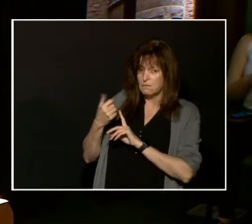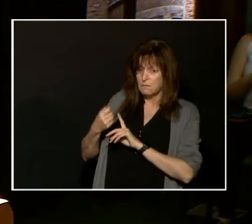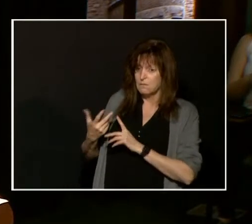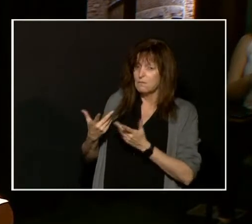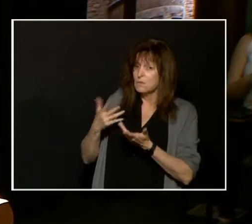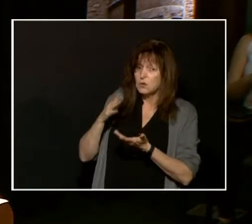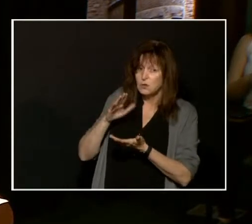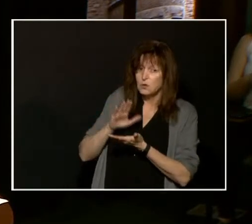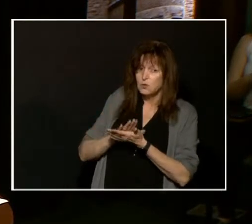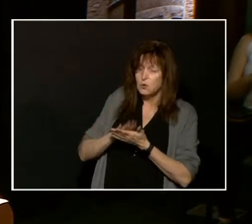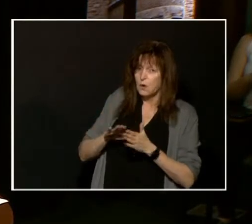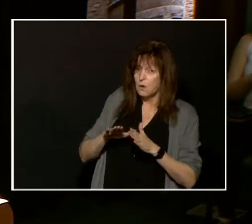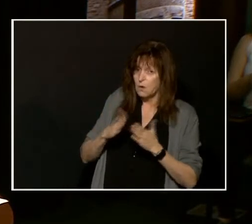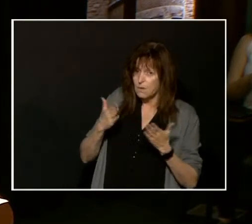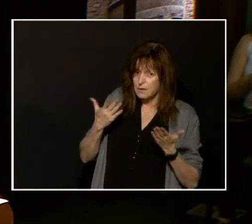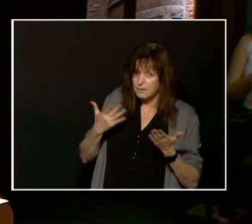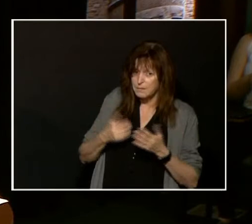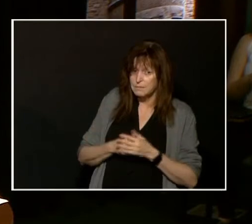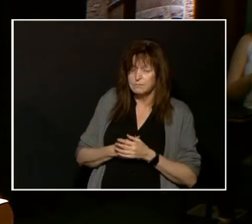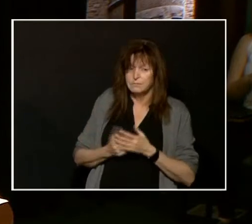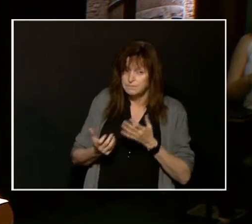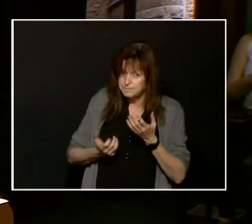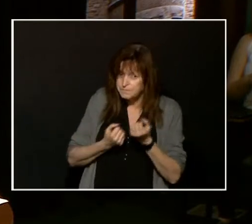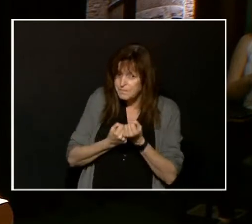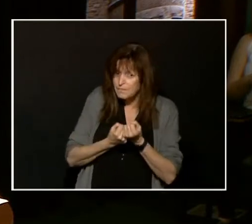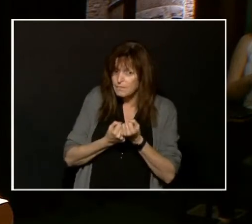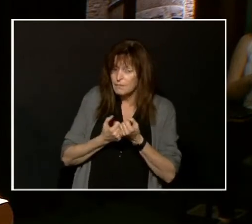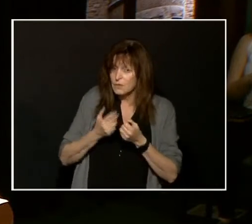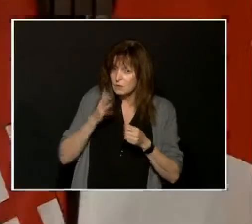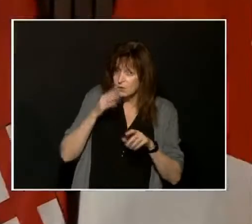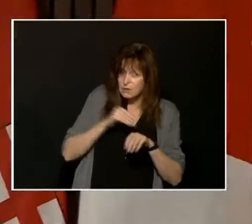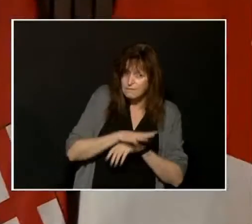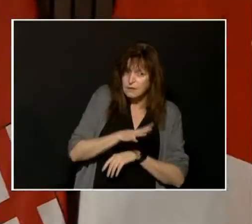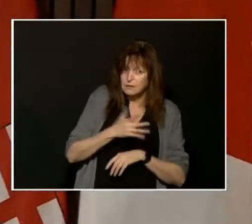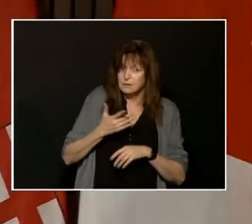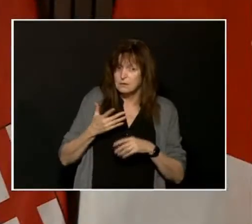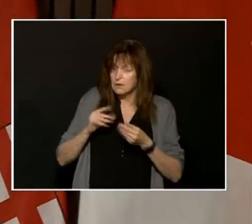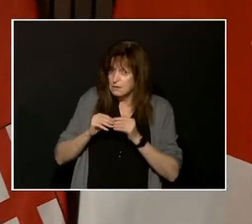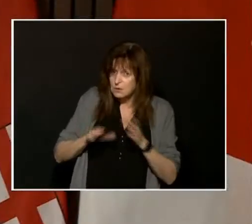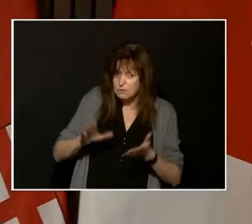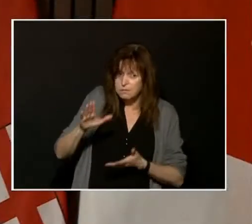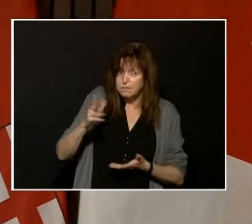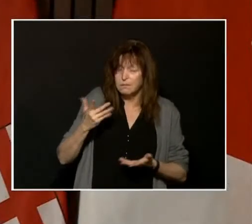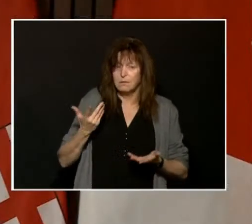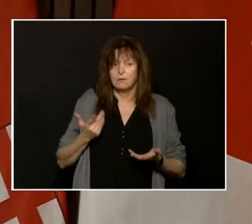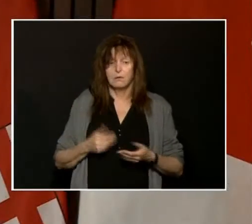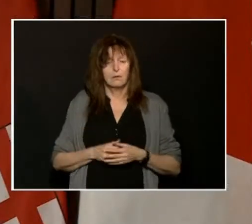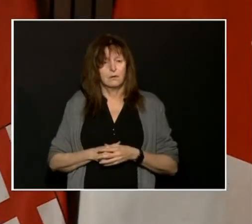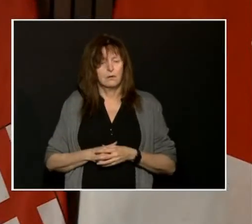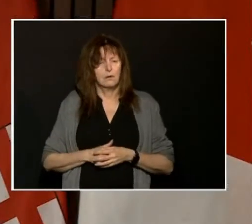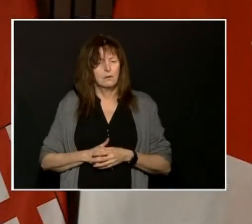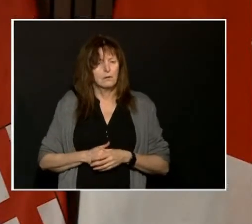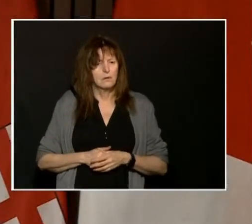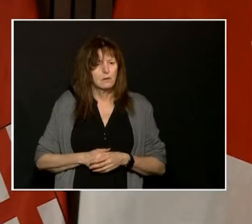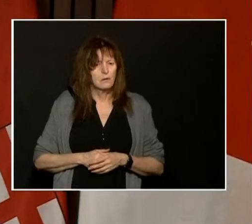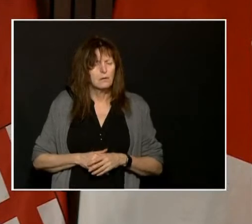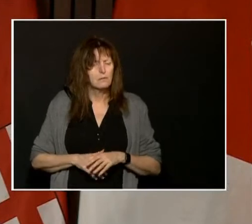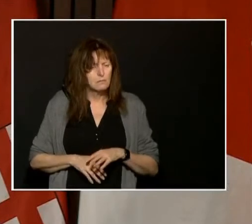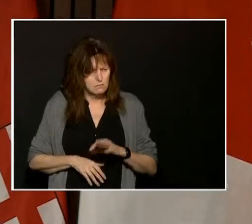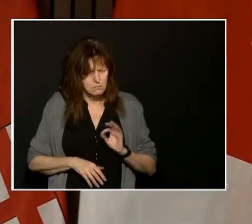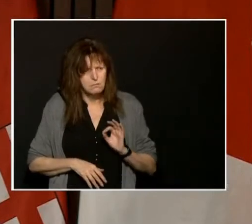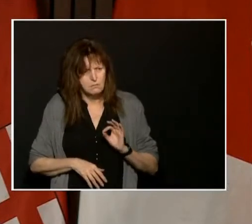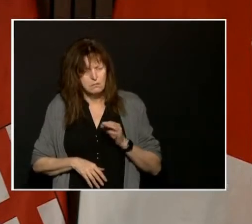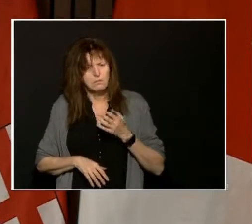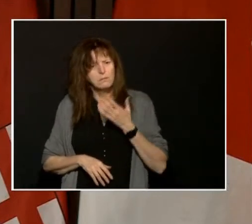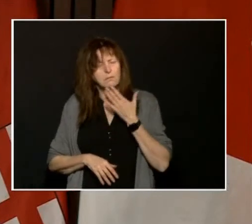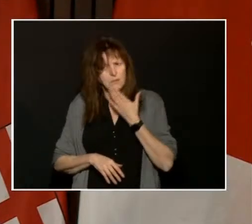contribute or not contribute in any ways to our cases. Thanks. For the same reasons Dr. Williams noted, we'd say schools should be the last